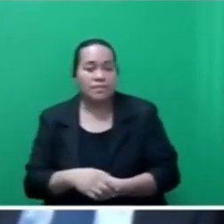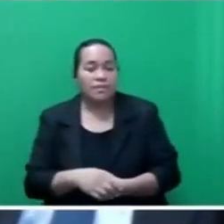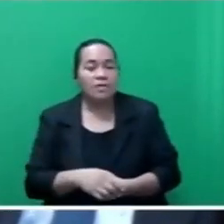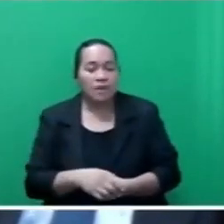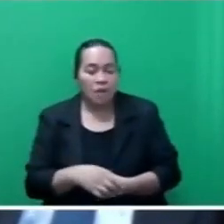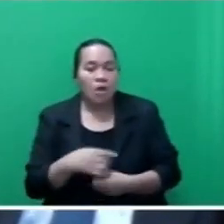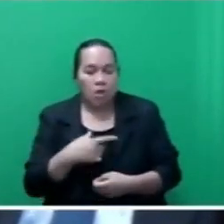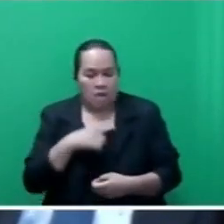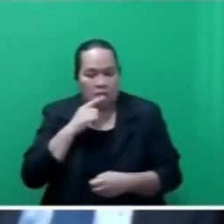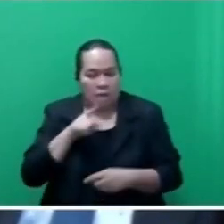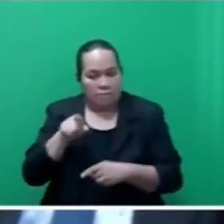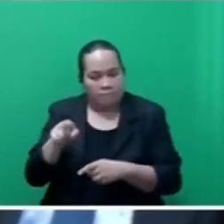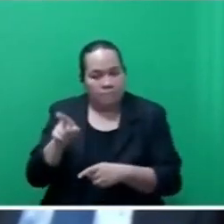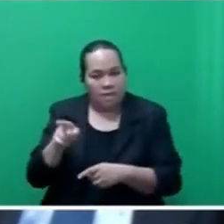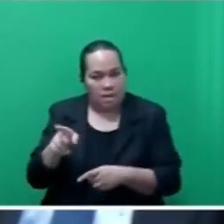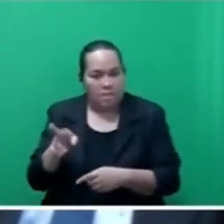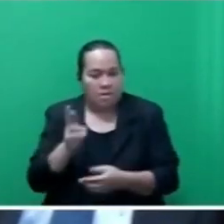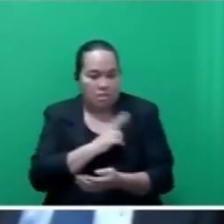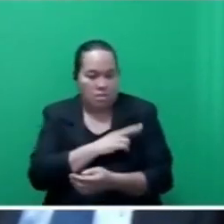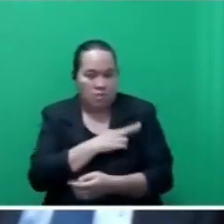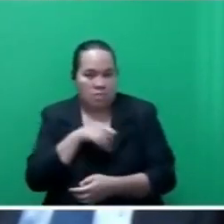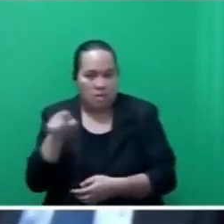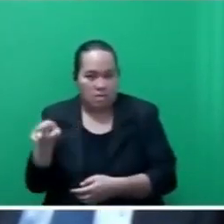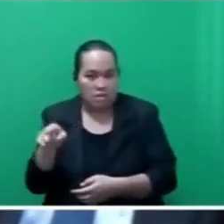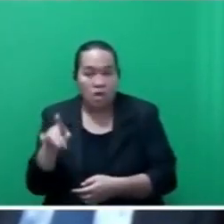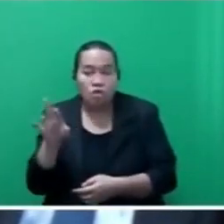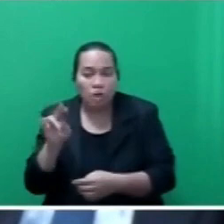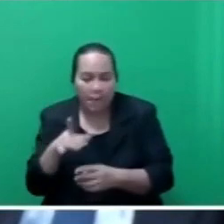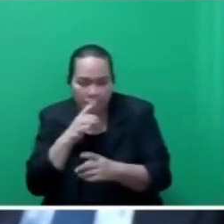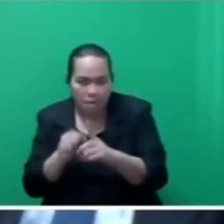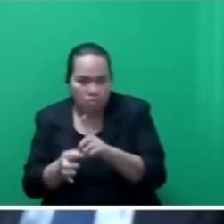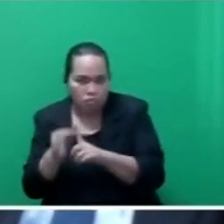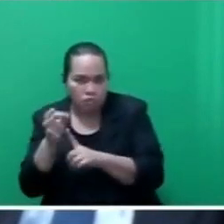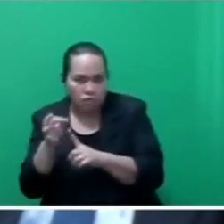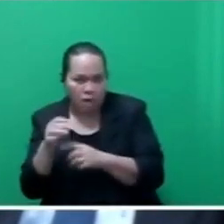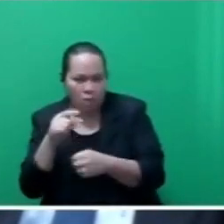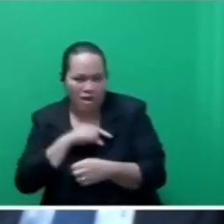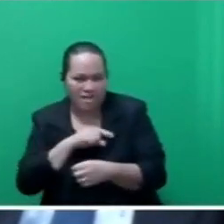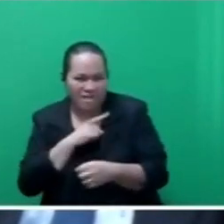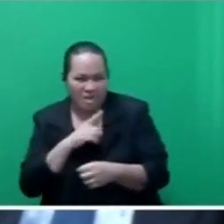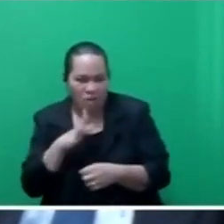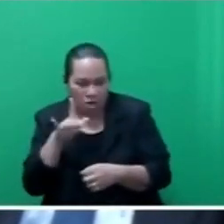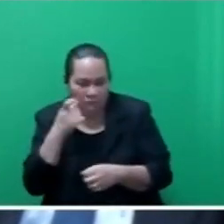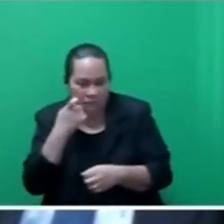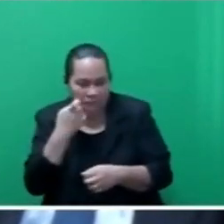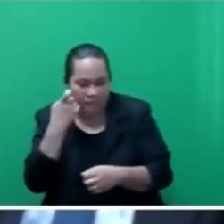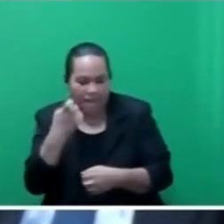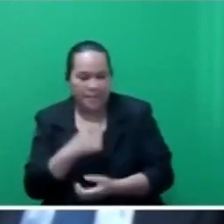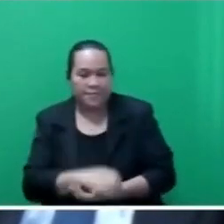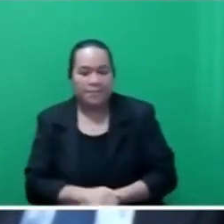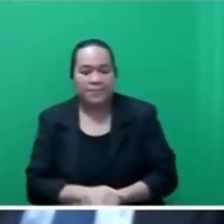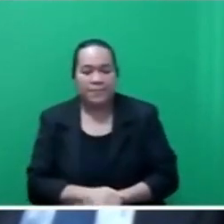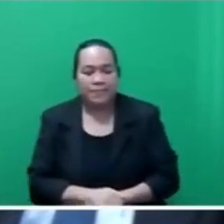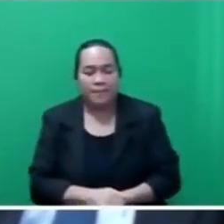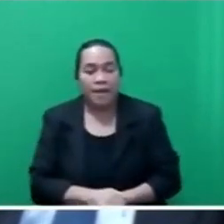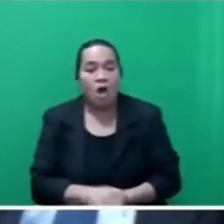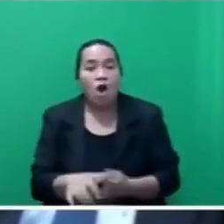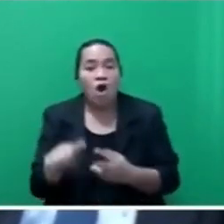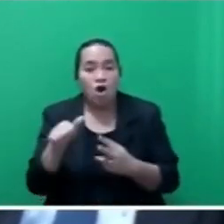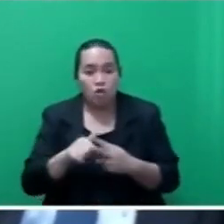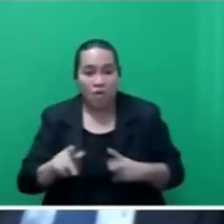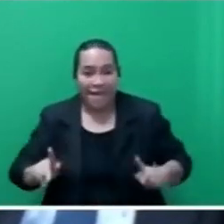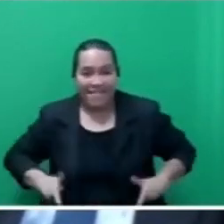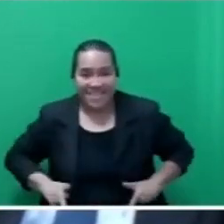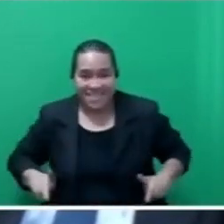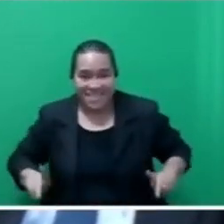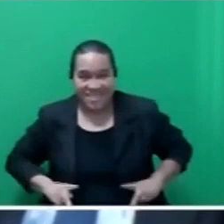also improve on the quality of care. I note that also the kidney dialysis scheme,